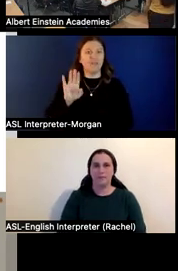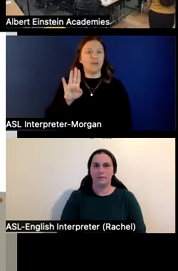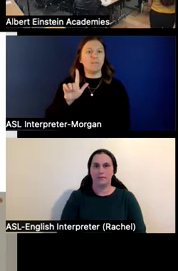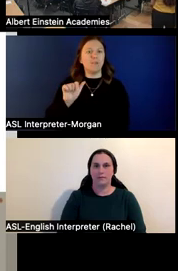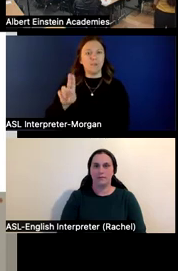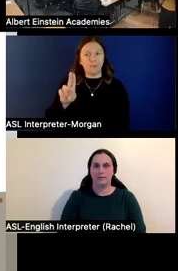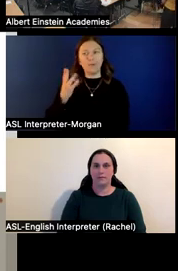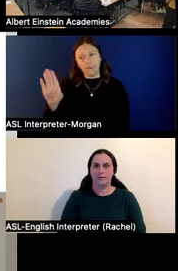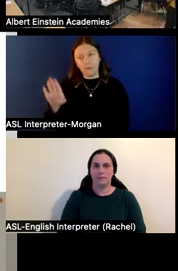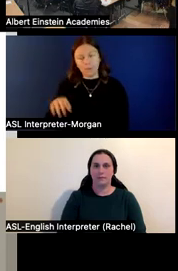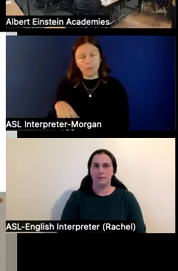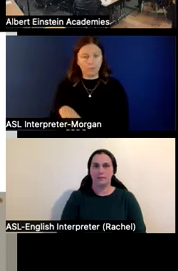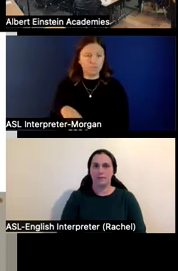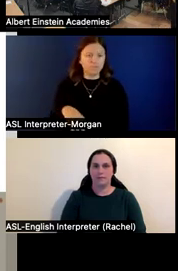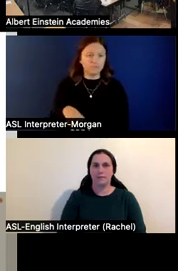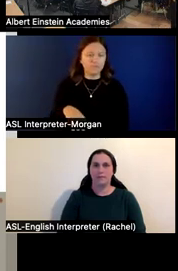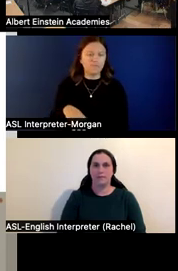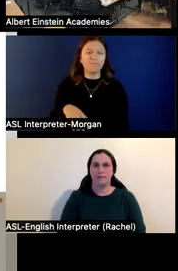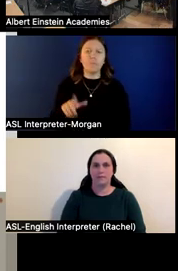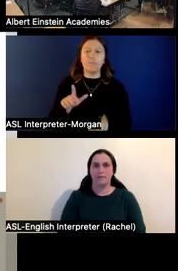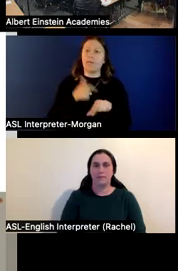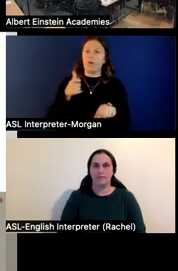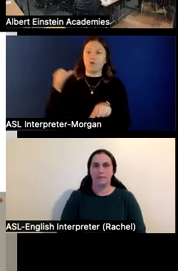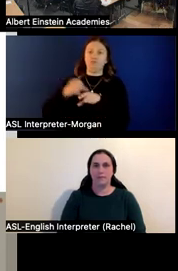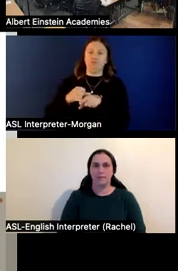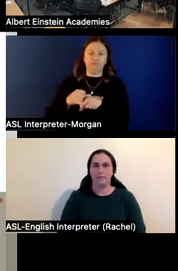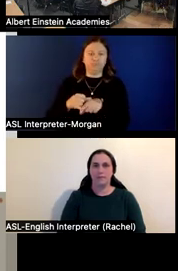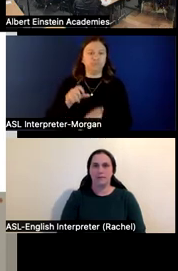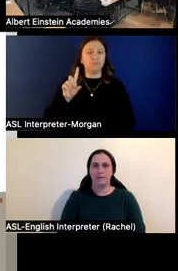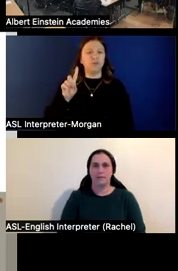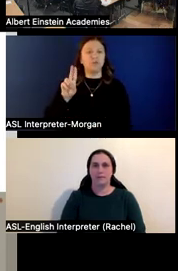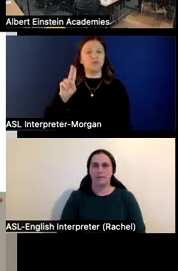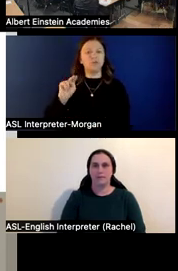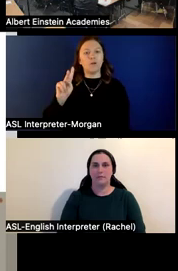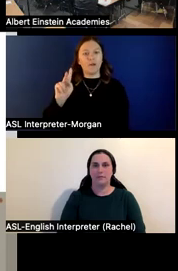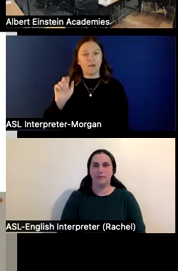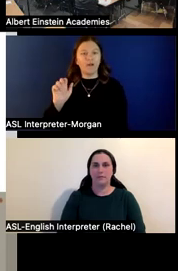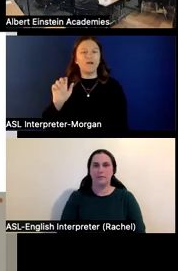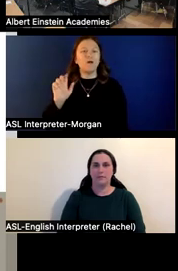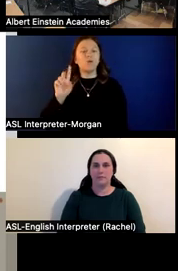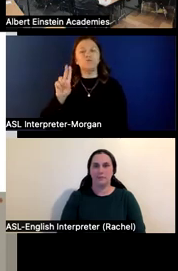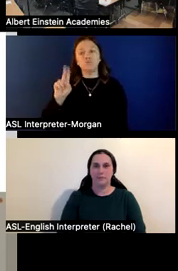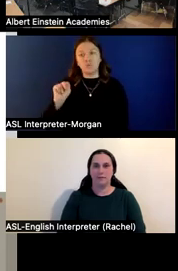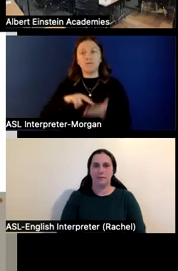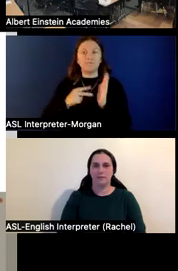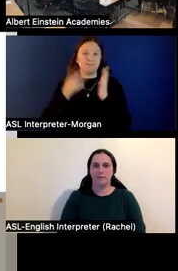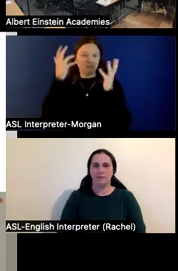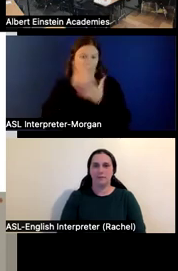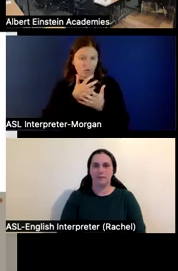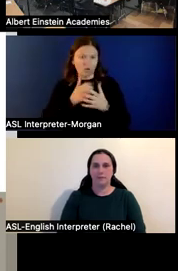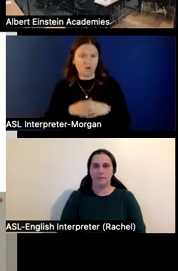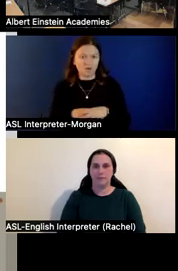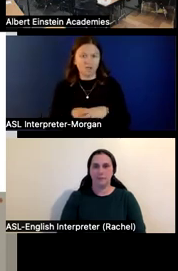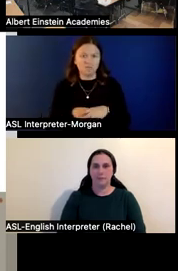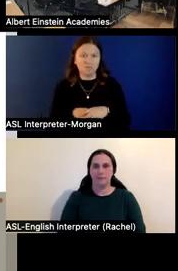gets longer. Dunkel means dark. Dunkelblau, yeah, dark. Here, dunkelgrün, dark green, dunkel.